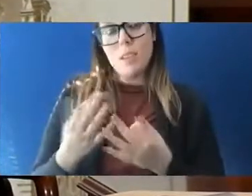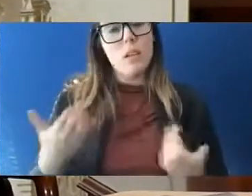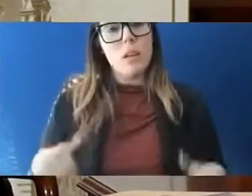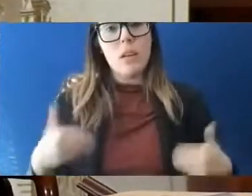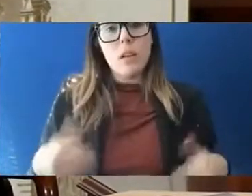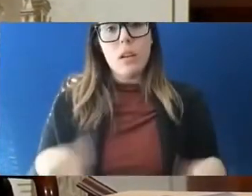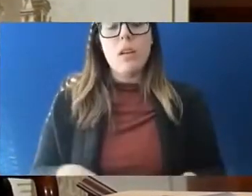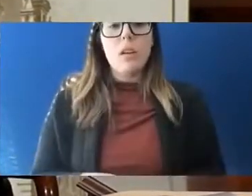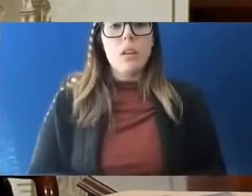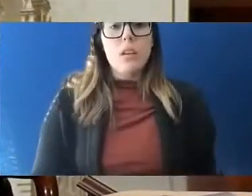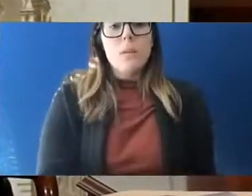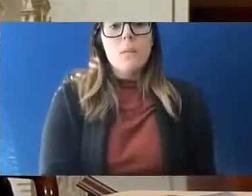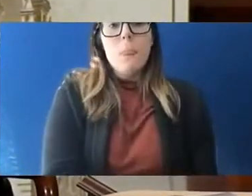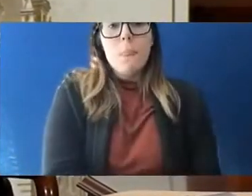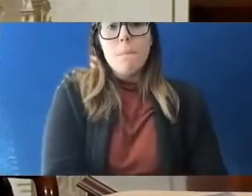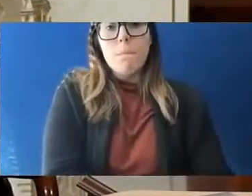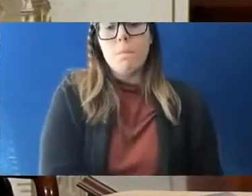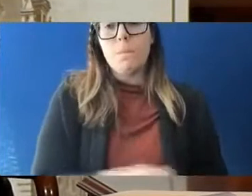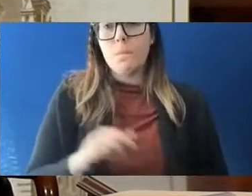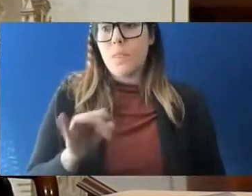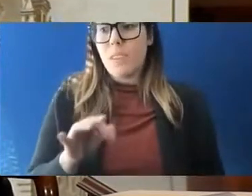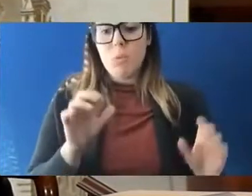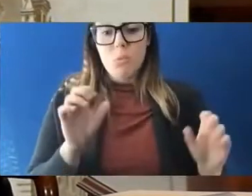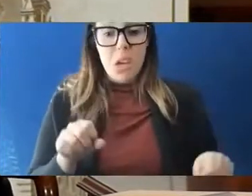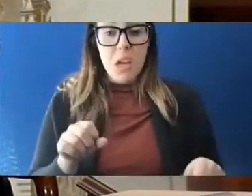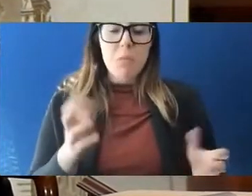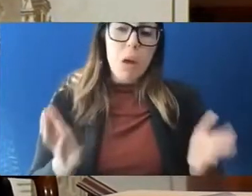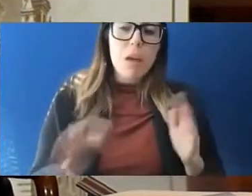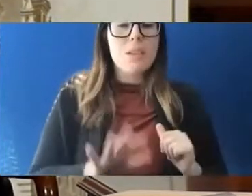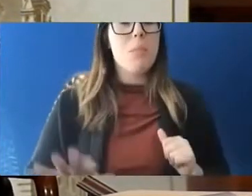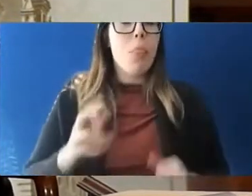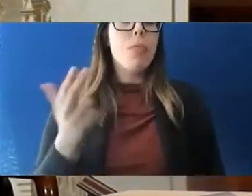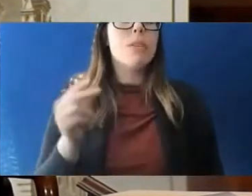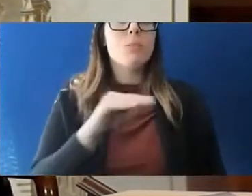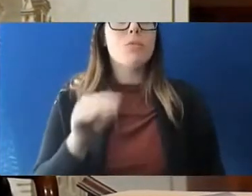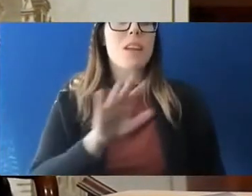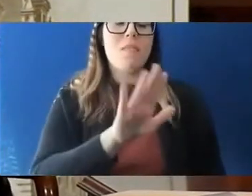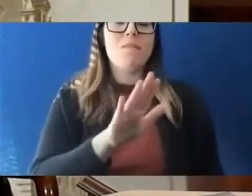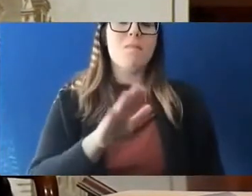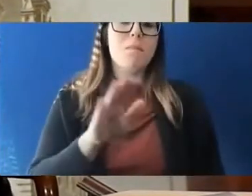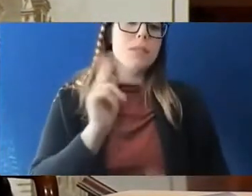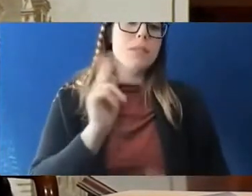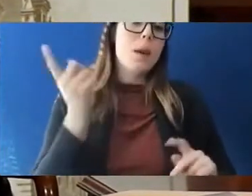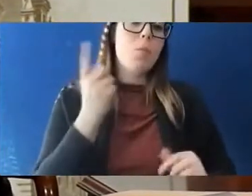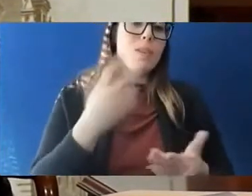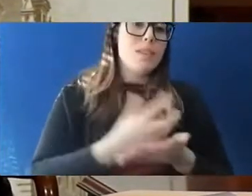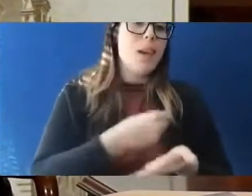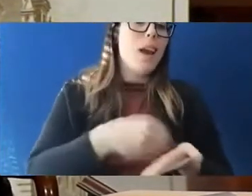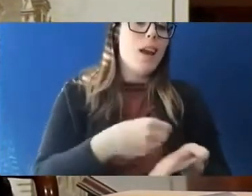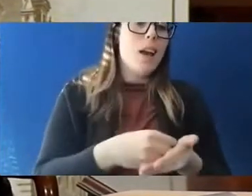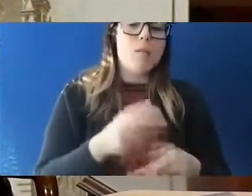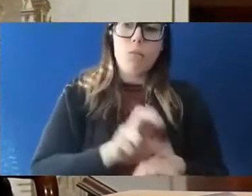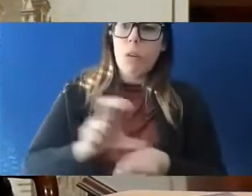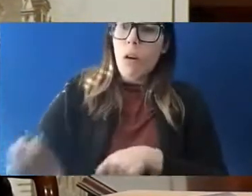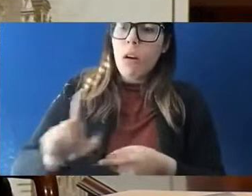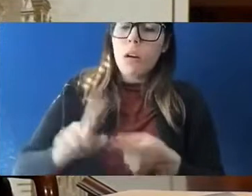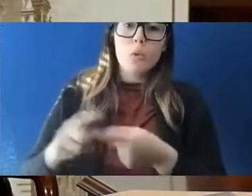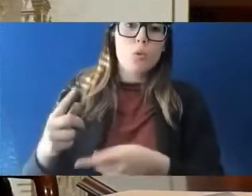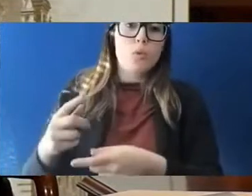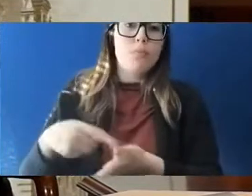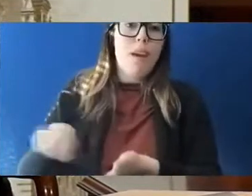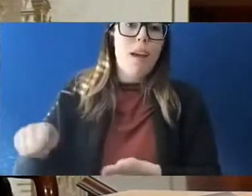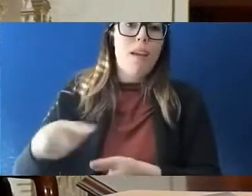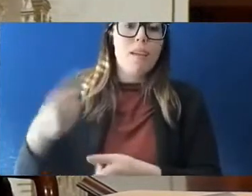consumes, for those who get it, something like 13% of their income, and it holds many